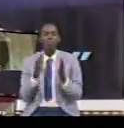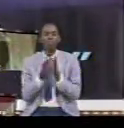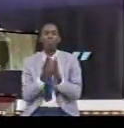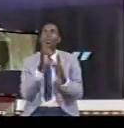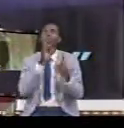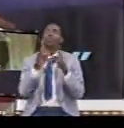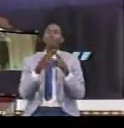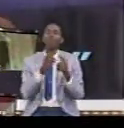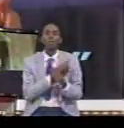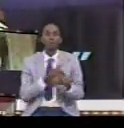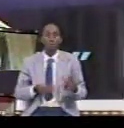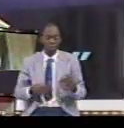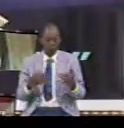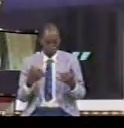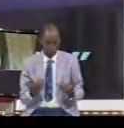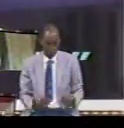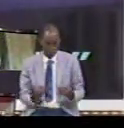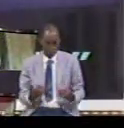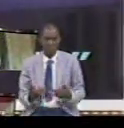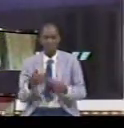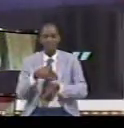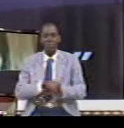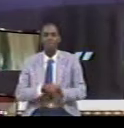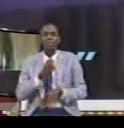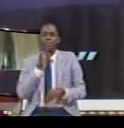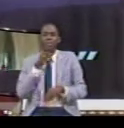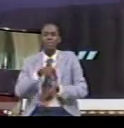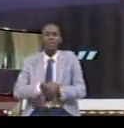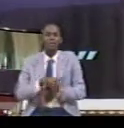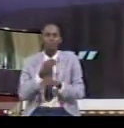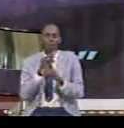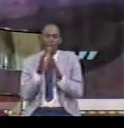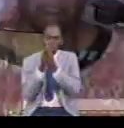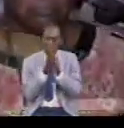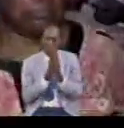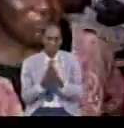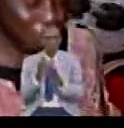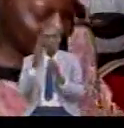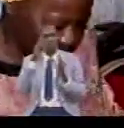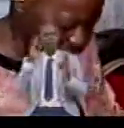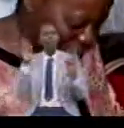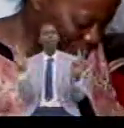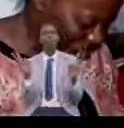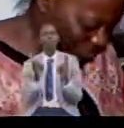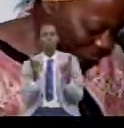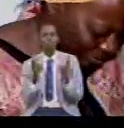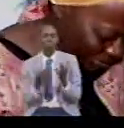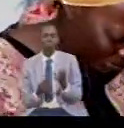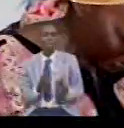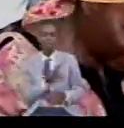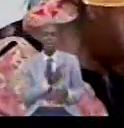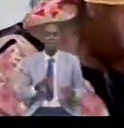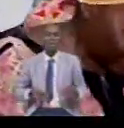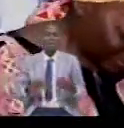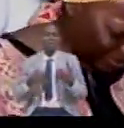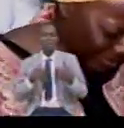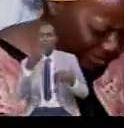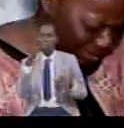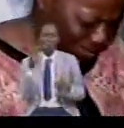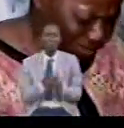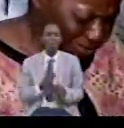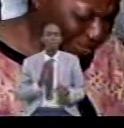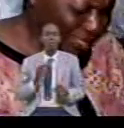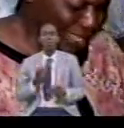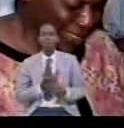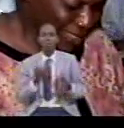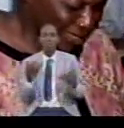Lord tonight, tonight is the night of praying. It's the night of praying for victory. Christ has promised us already, and Christ